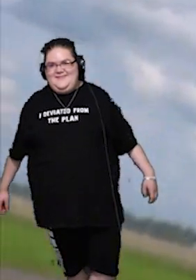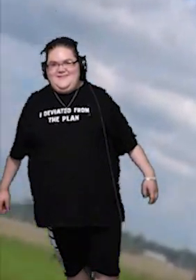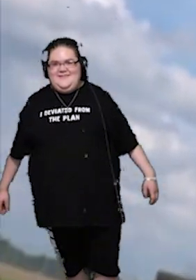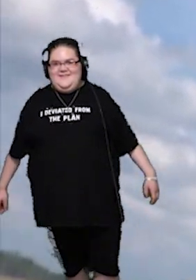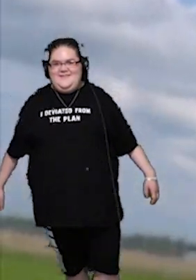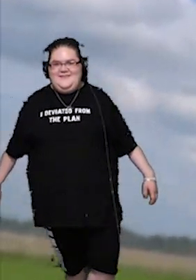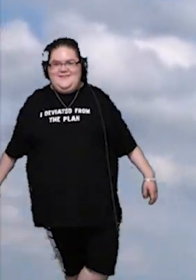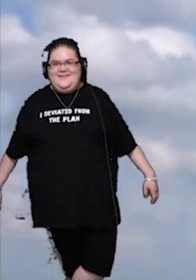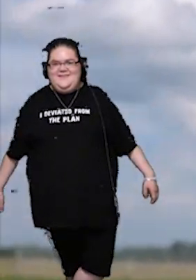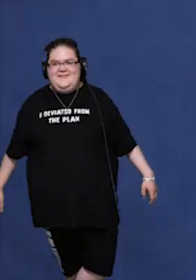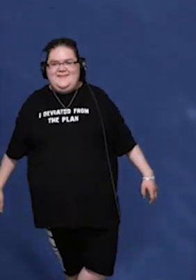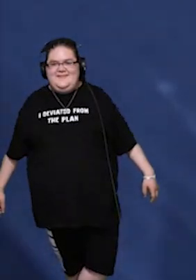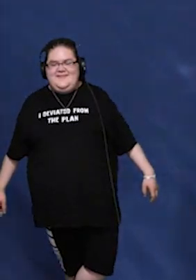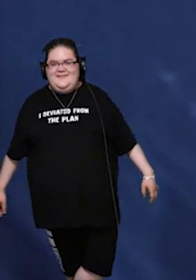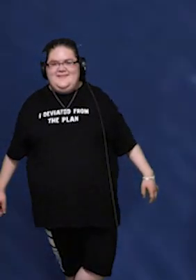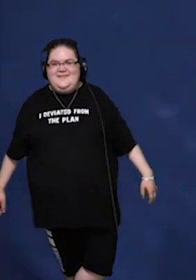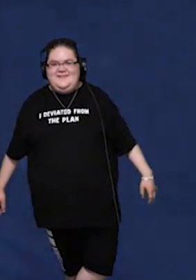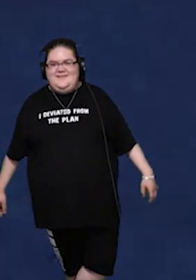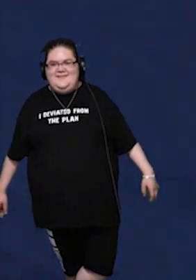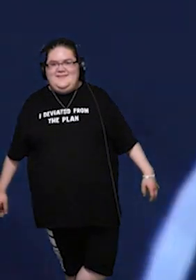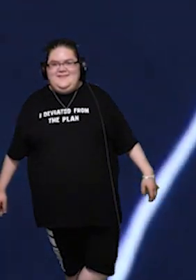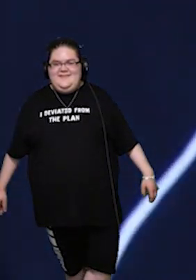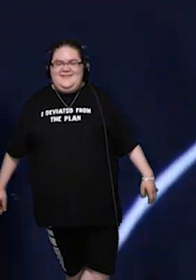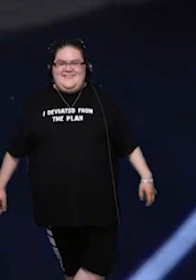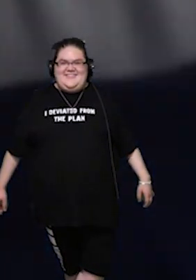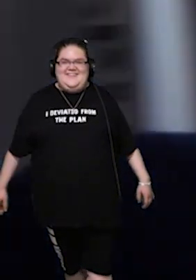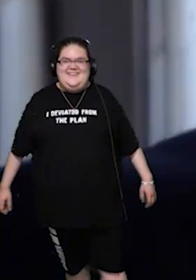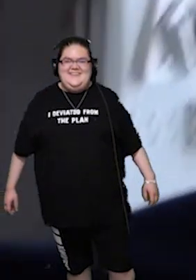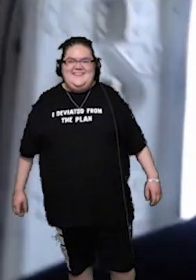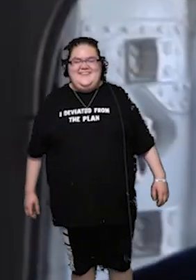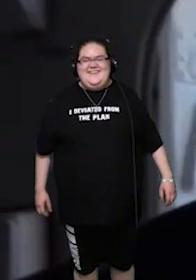sat having a chat with my man. We found Vic. Oh! He's just running outside.